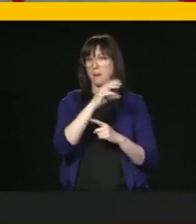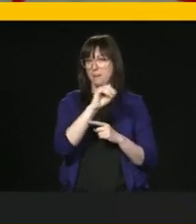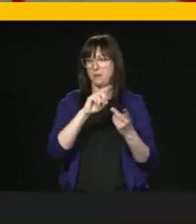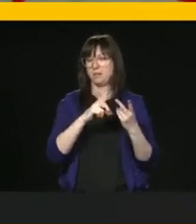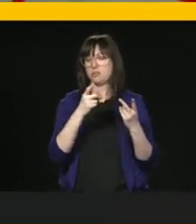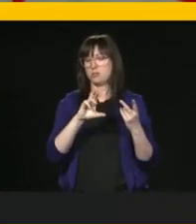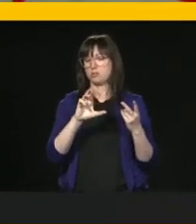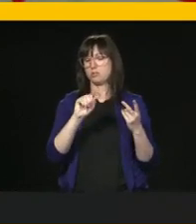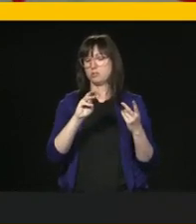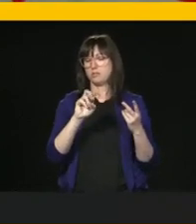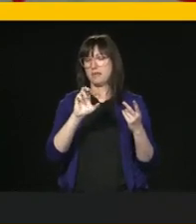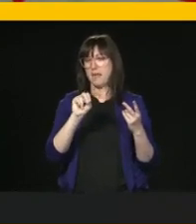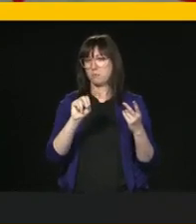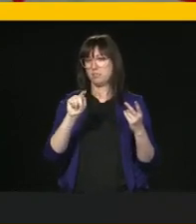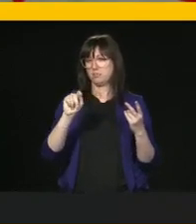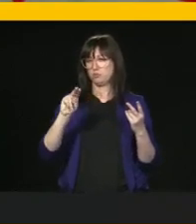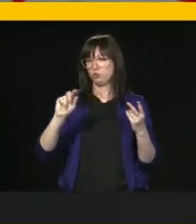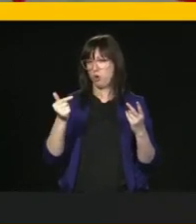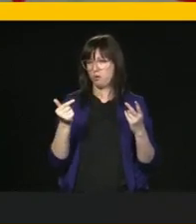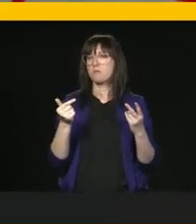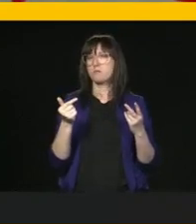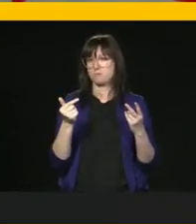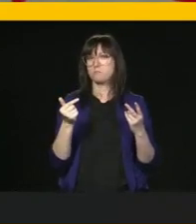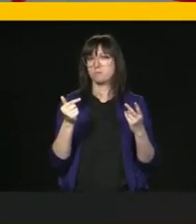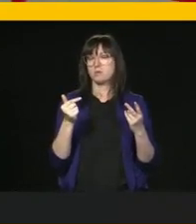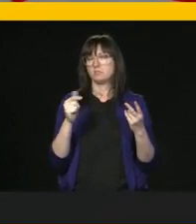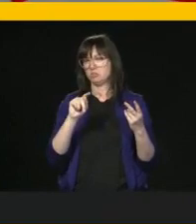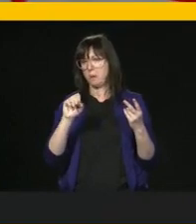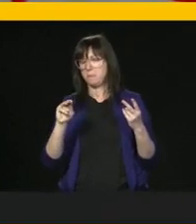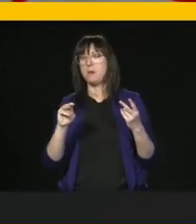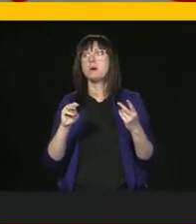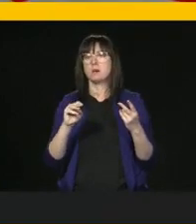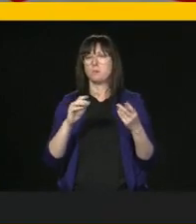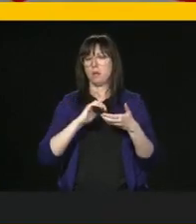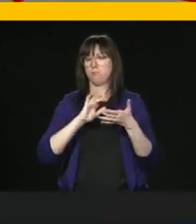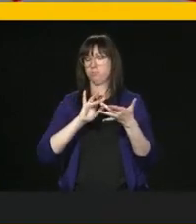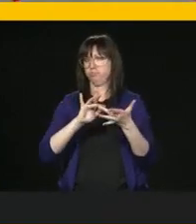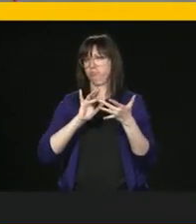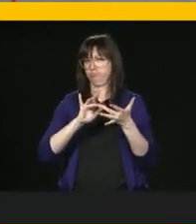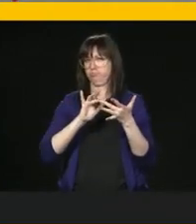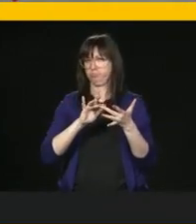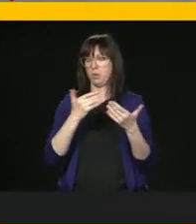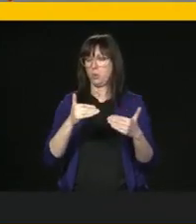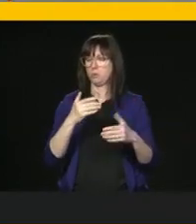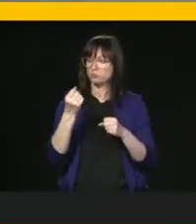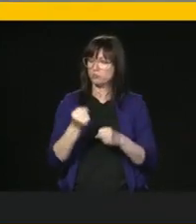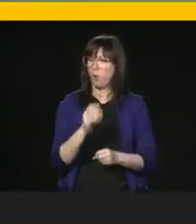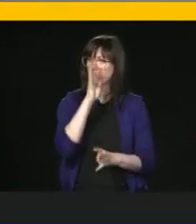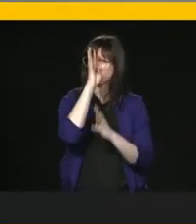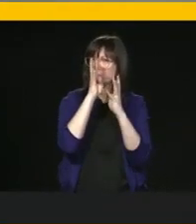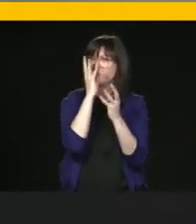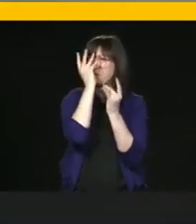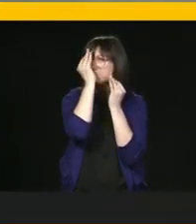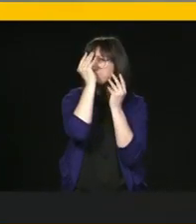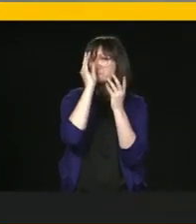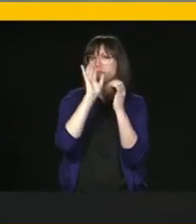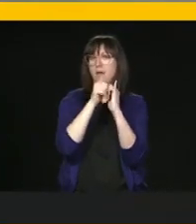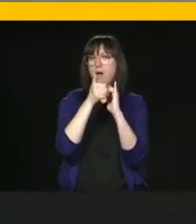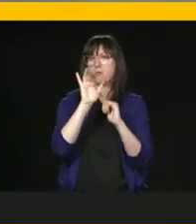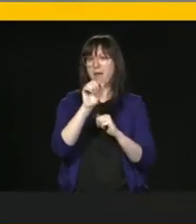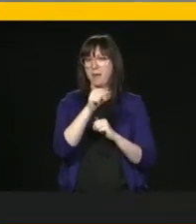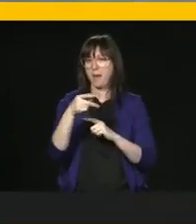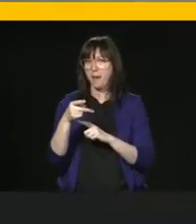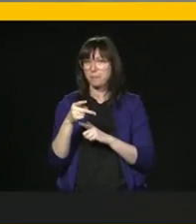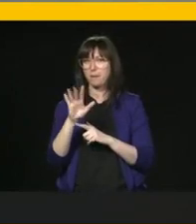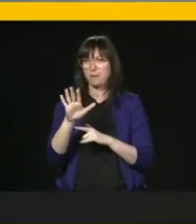actually. So there's a lot of innovative thinking in terms of how the applications that they have,